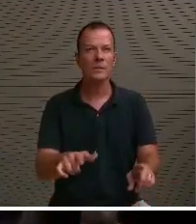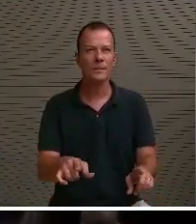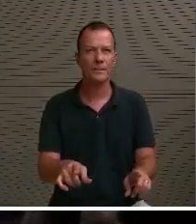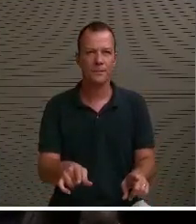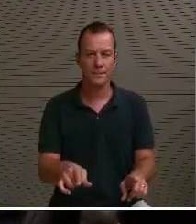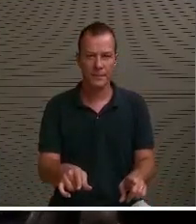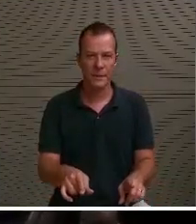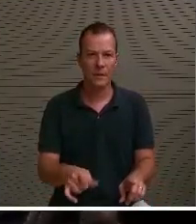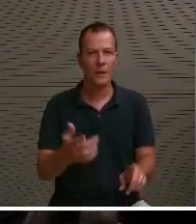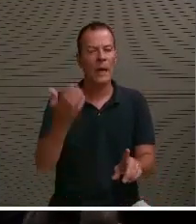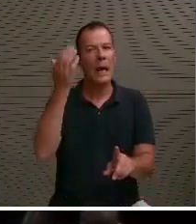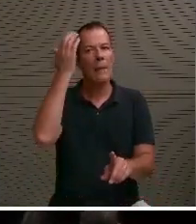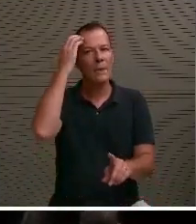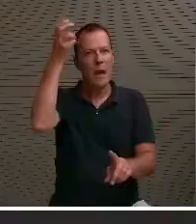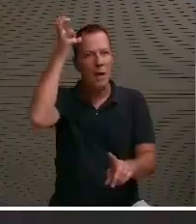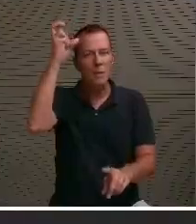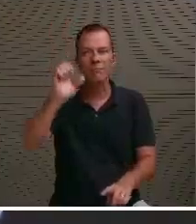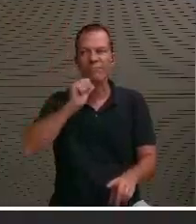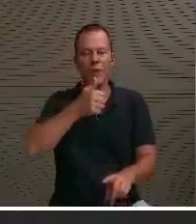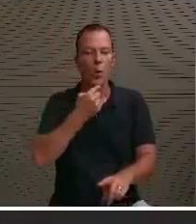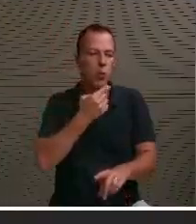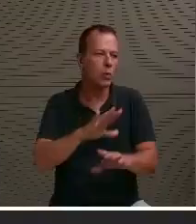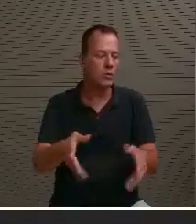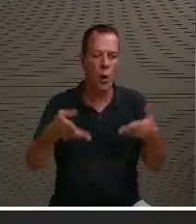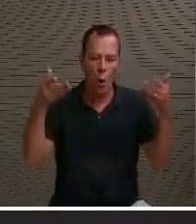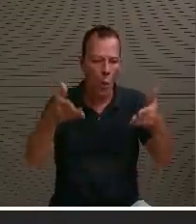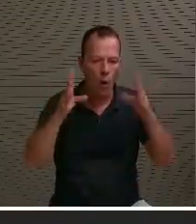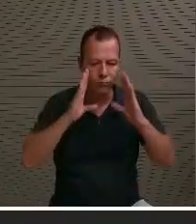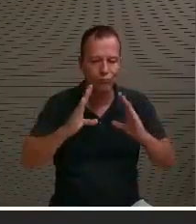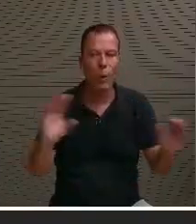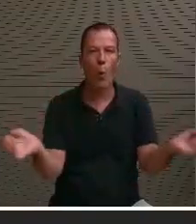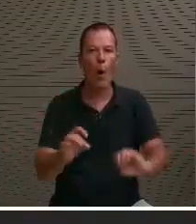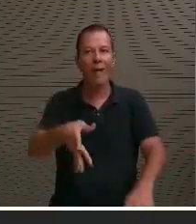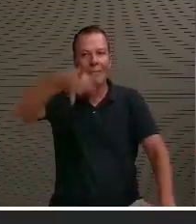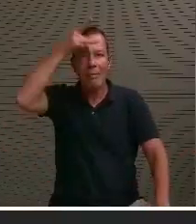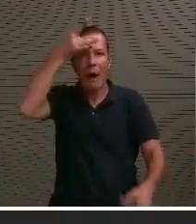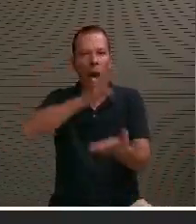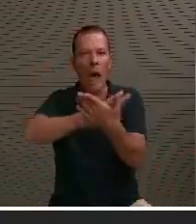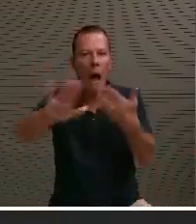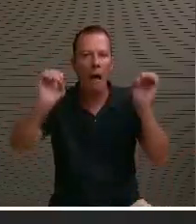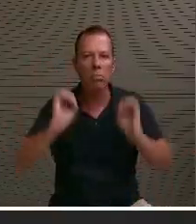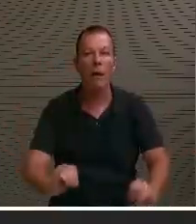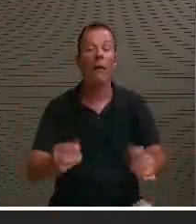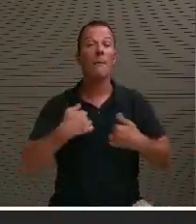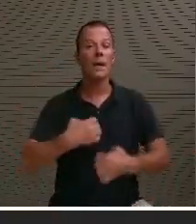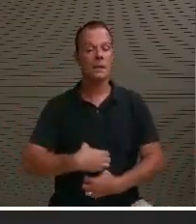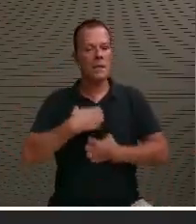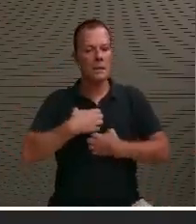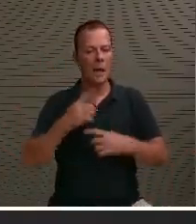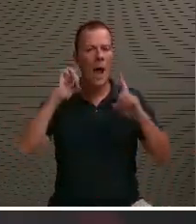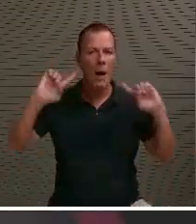power, so they cannot be concentrated, they cannot memorize anything. But I felt with music, they started